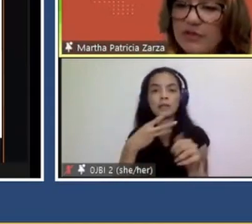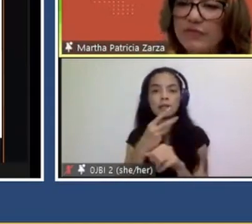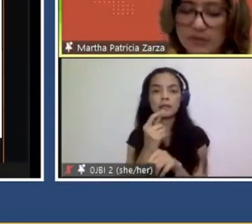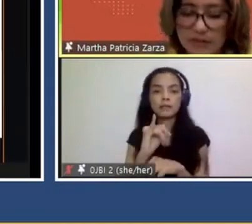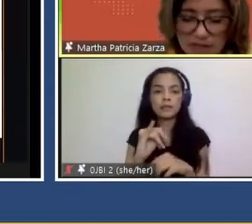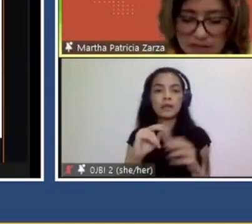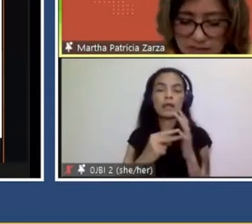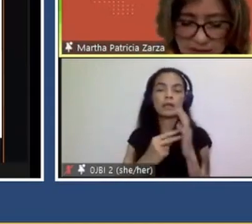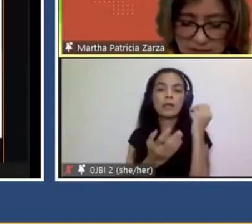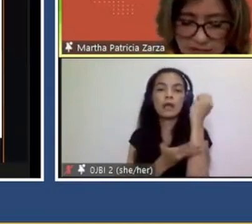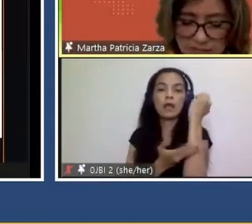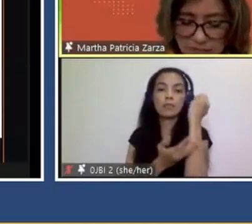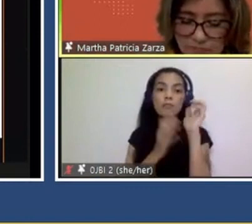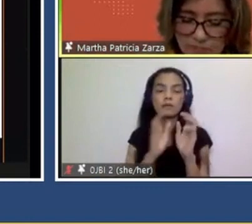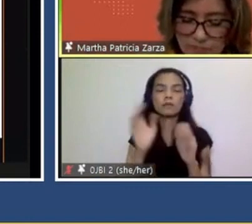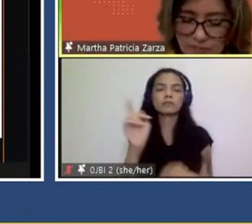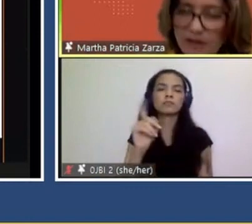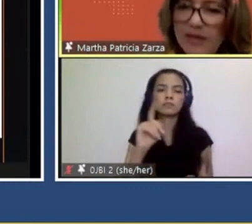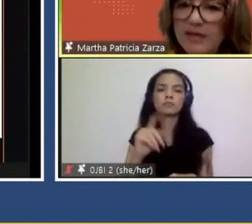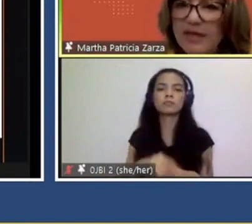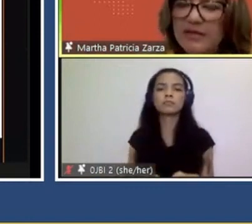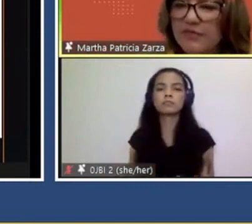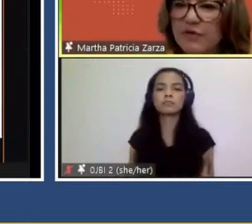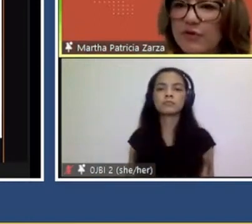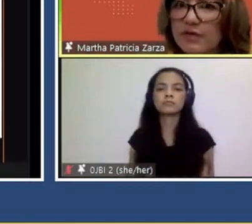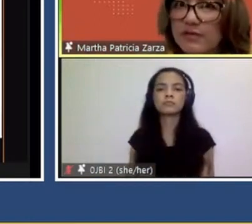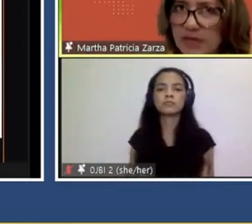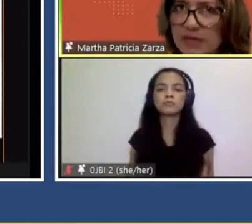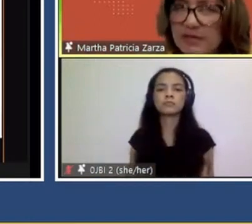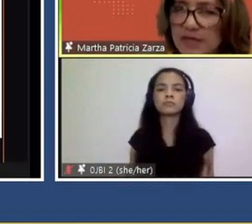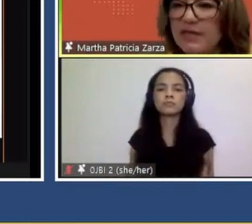wood, they can get the